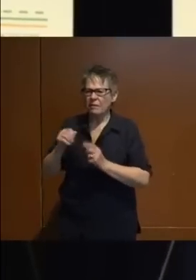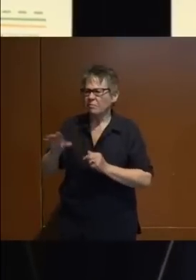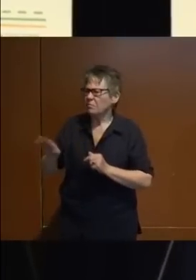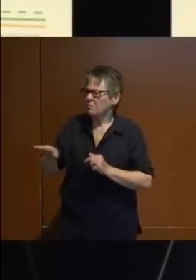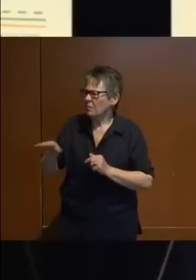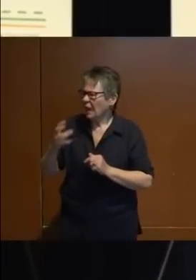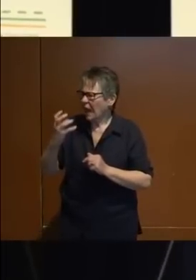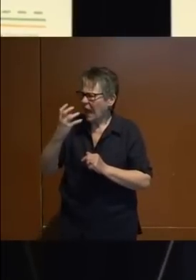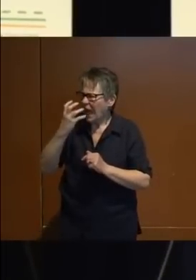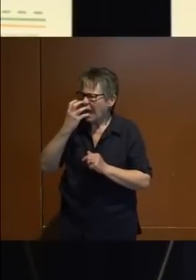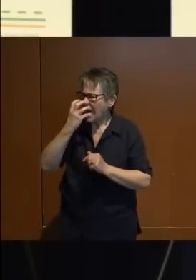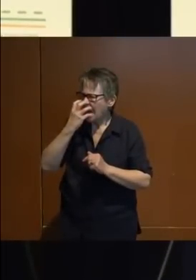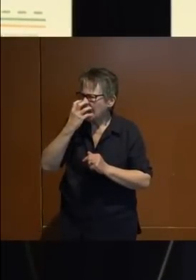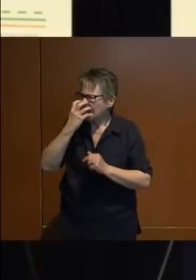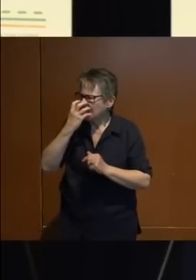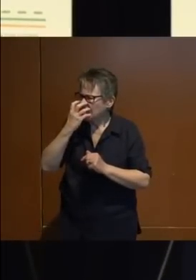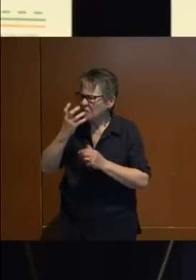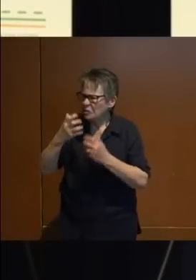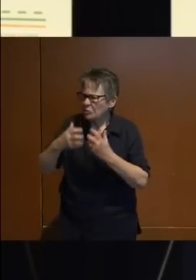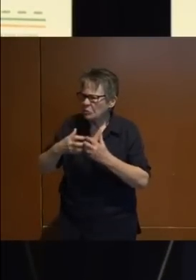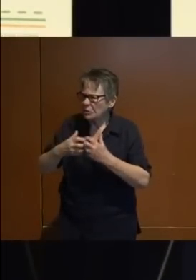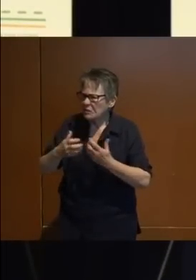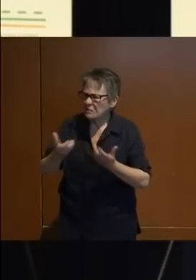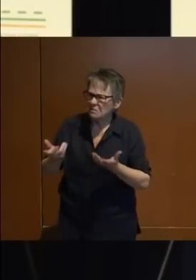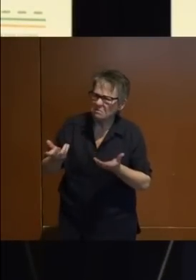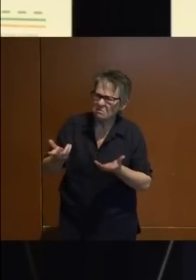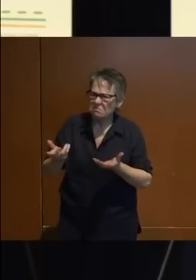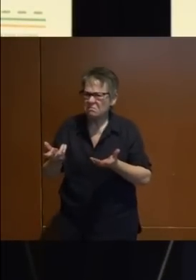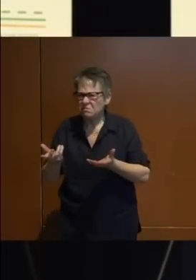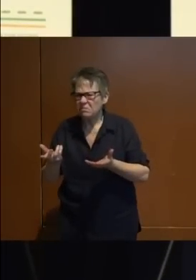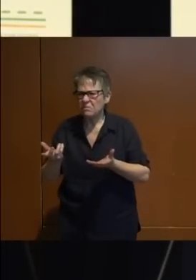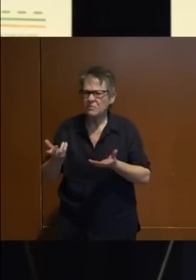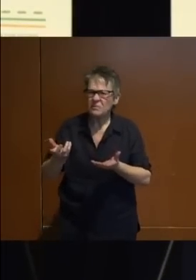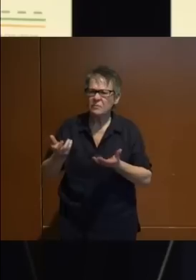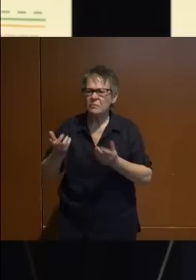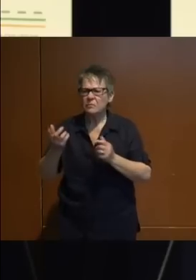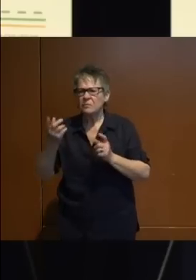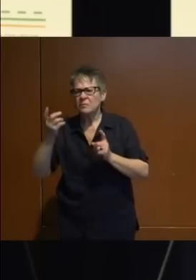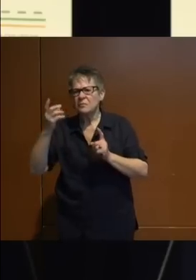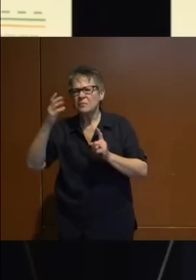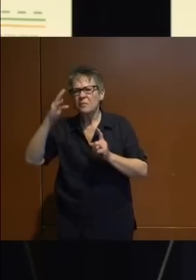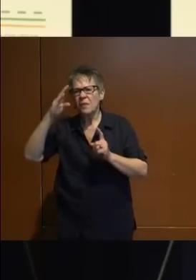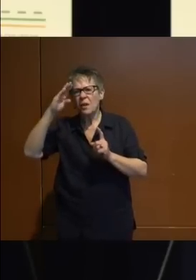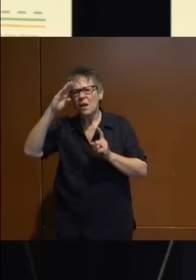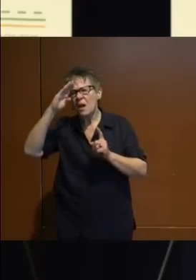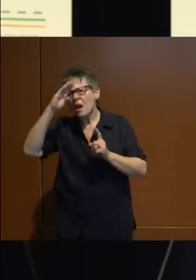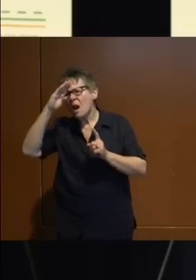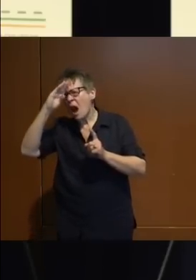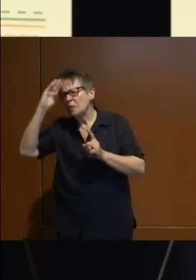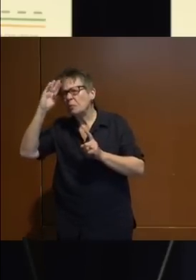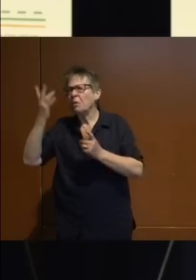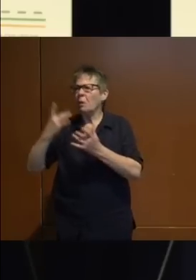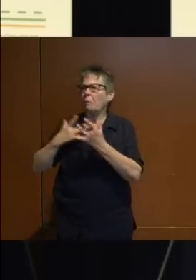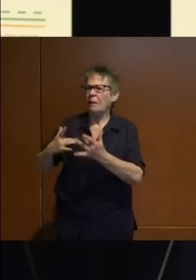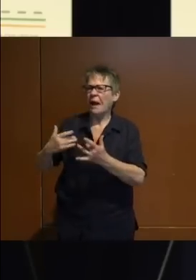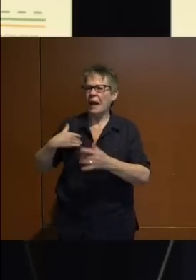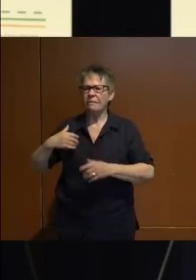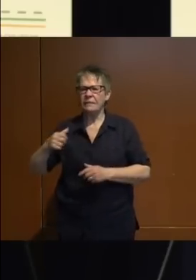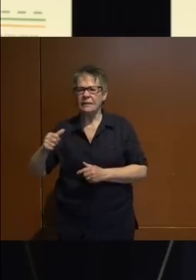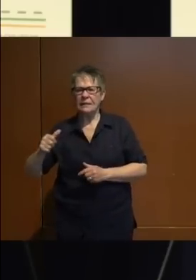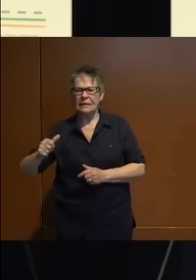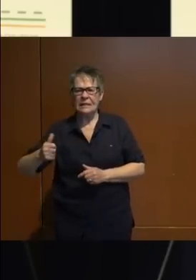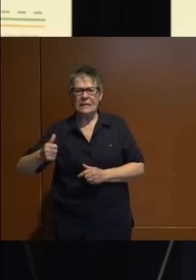you have a hospital with 10 ORs, they usually have 2 anesthesia machines per OR in case